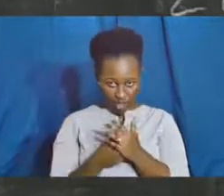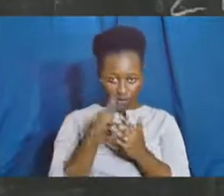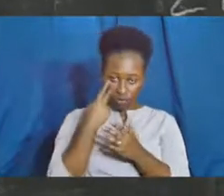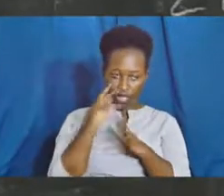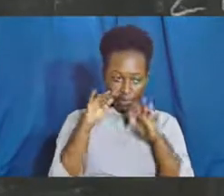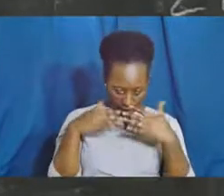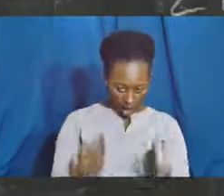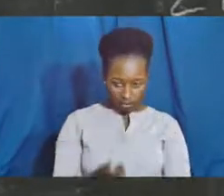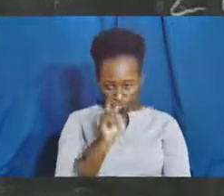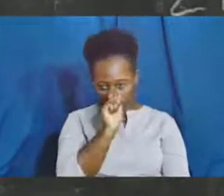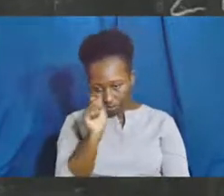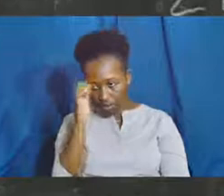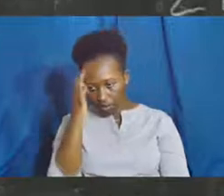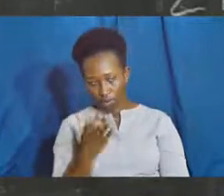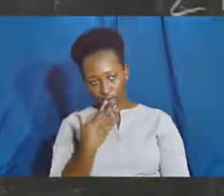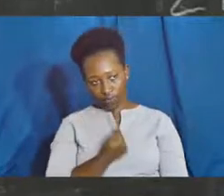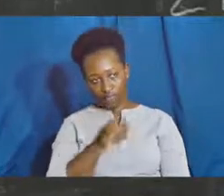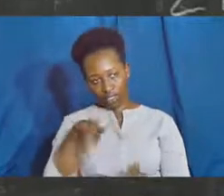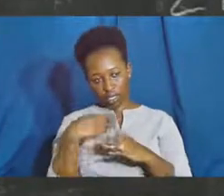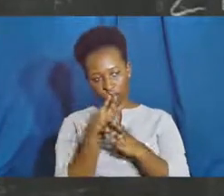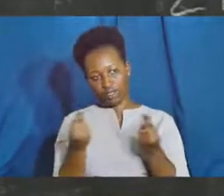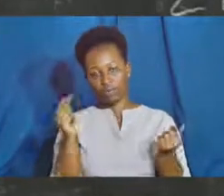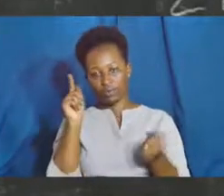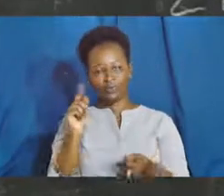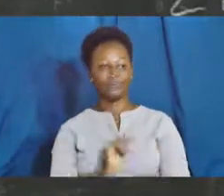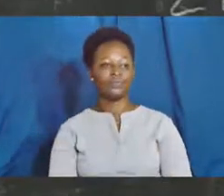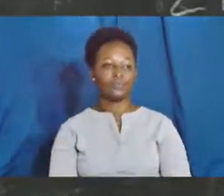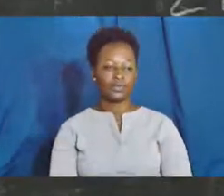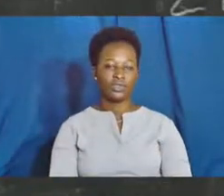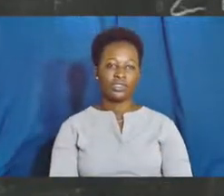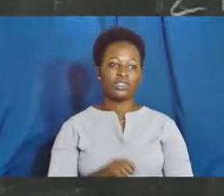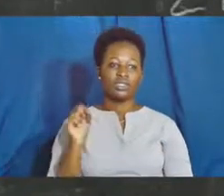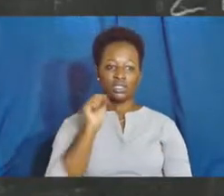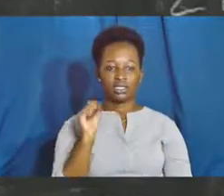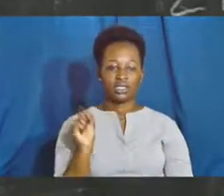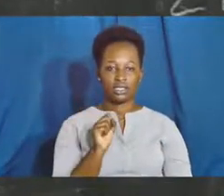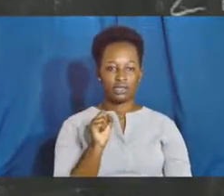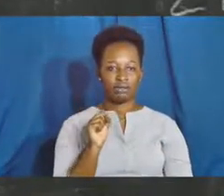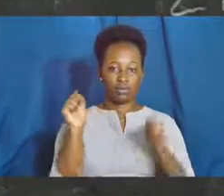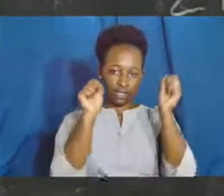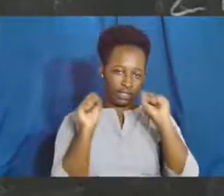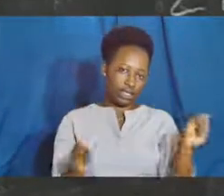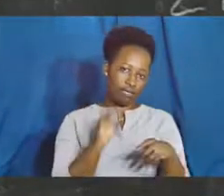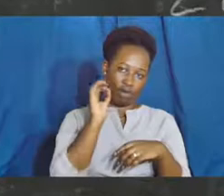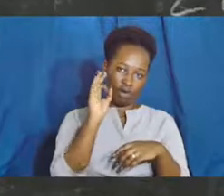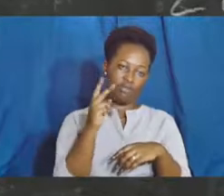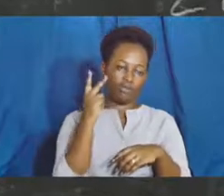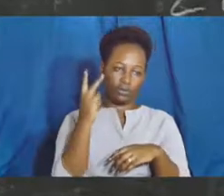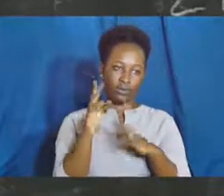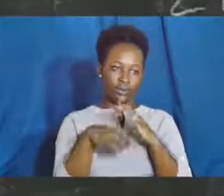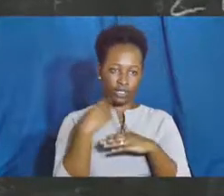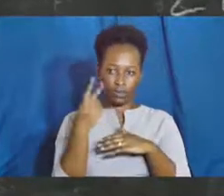we substitute what we have, and then we solve the system of two equations, and then we find